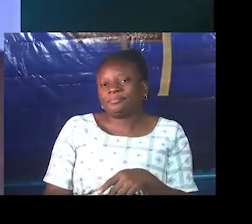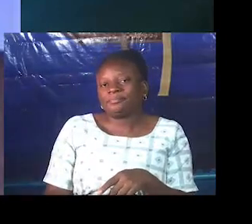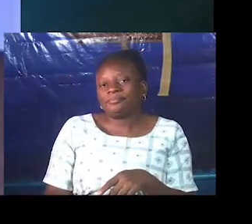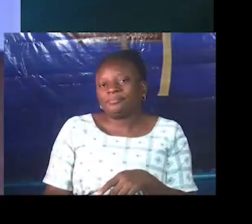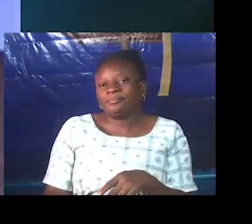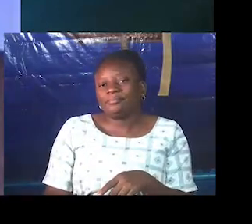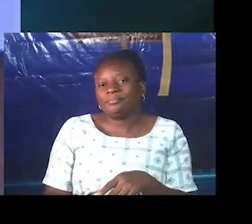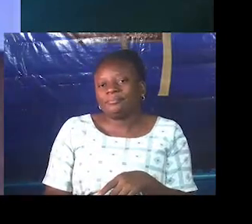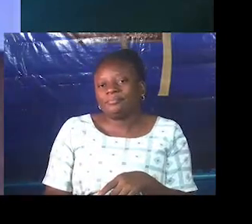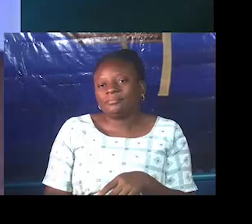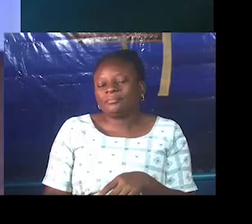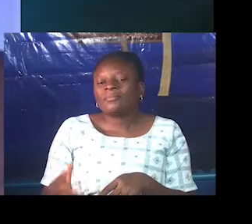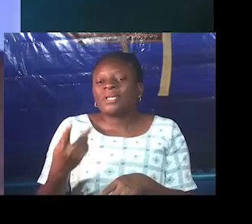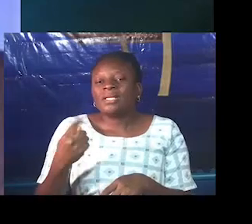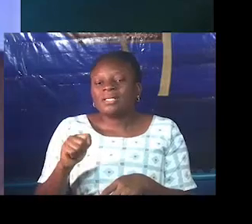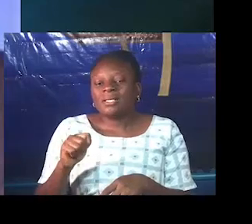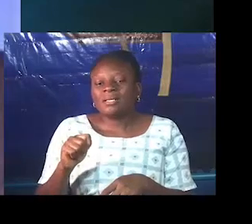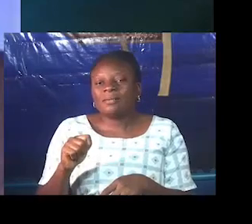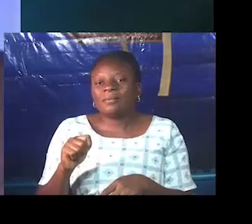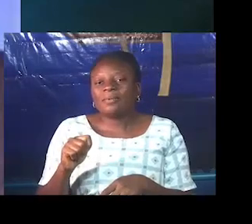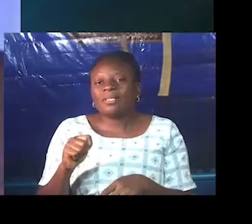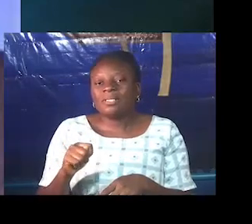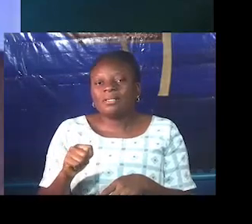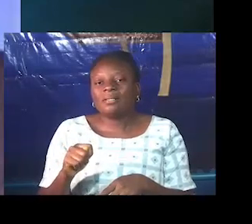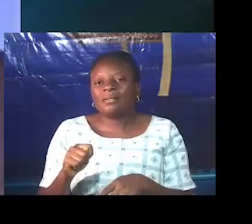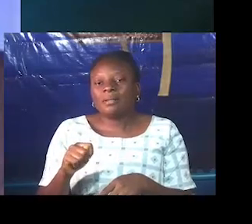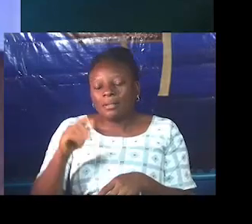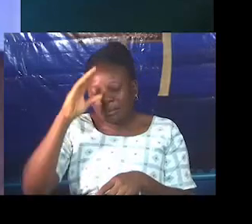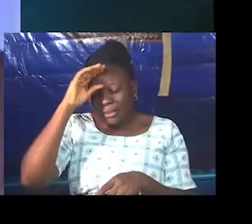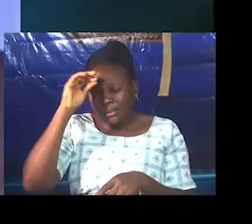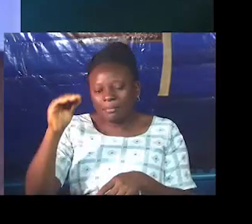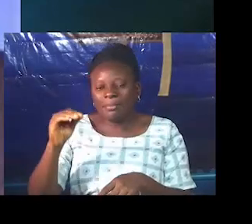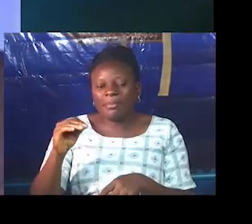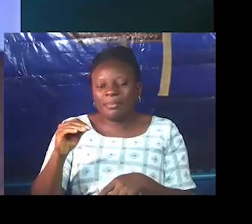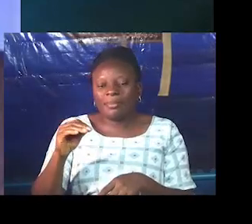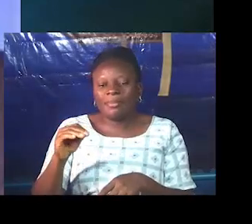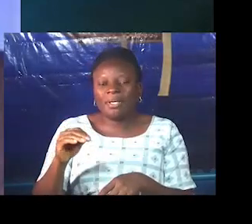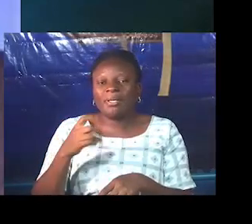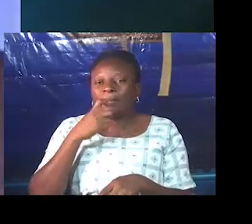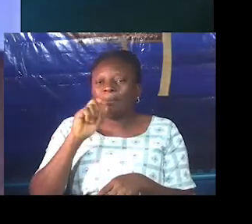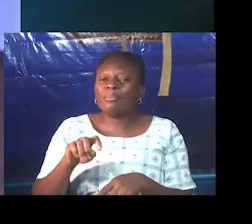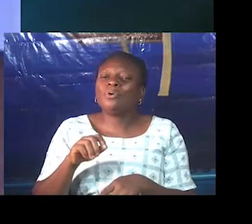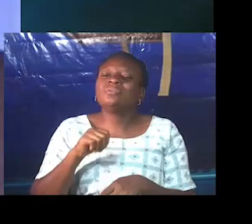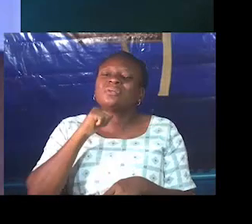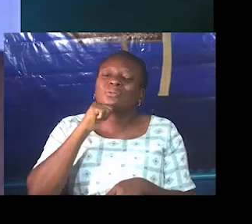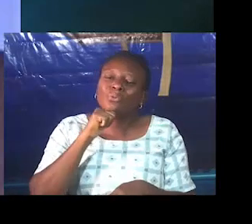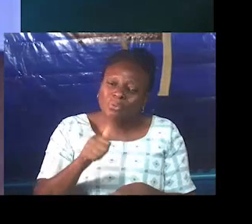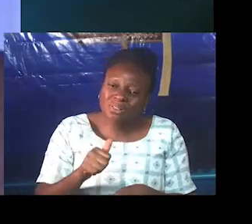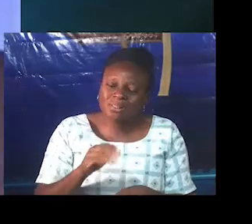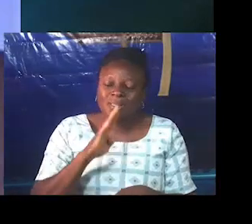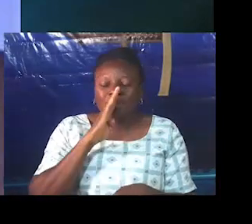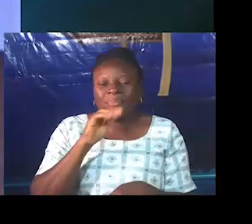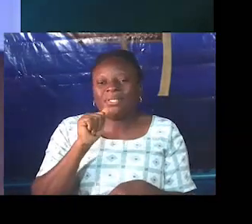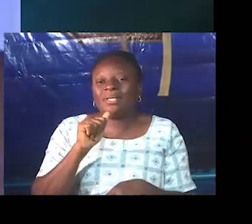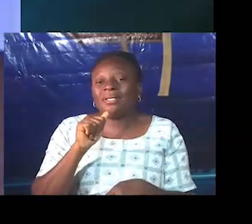A boy you are when you are not able to stand on your own. You cannot marry a wife and put in your mother's